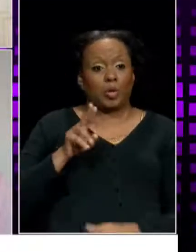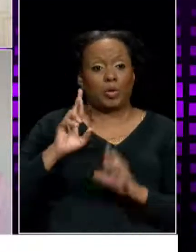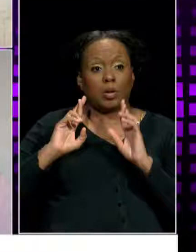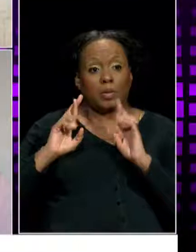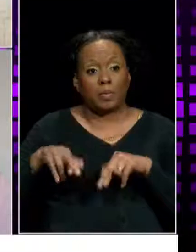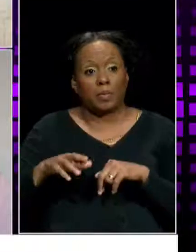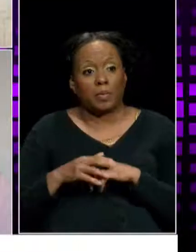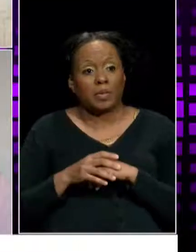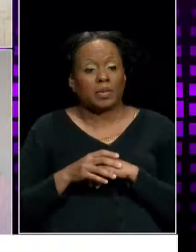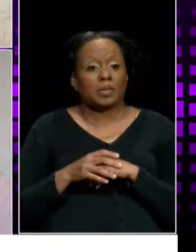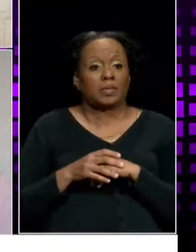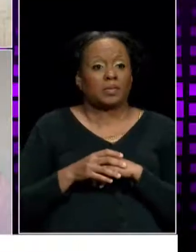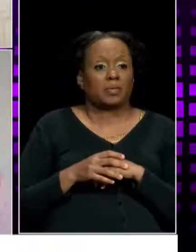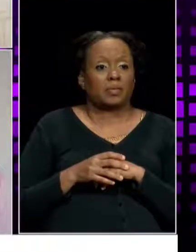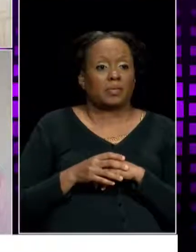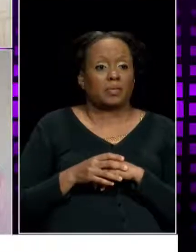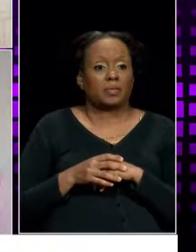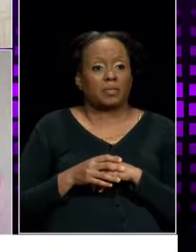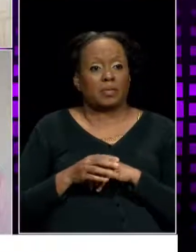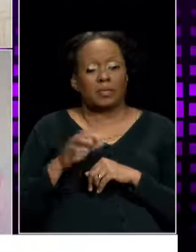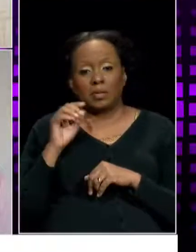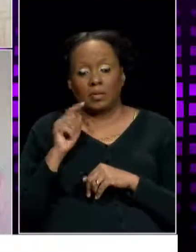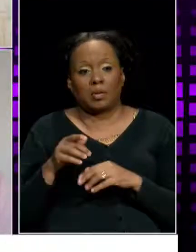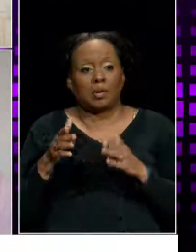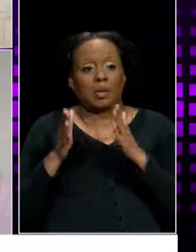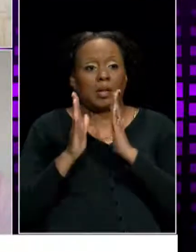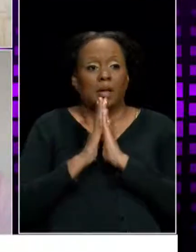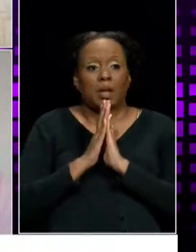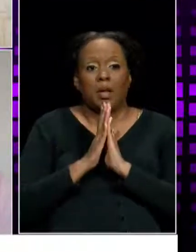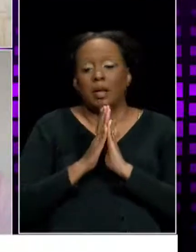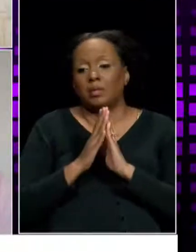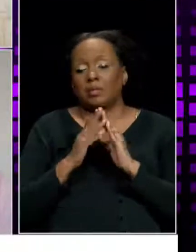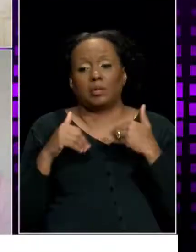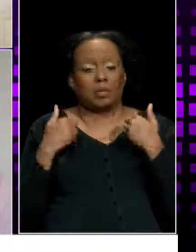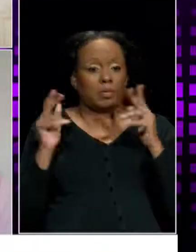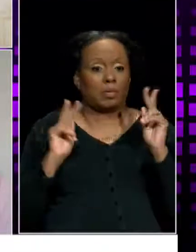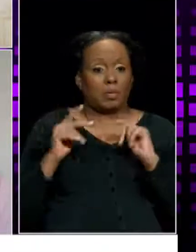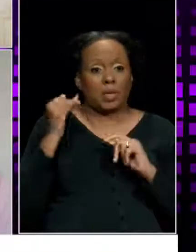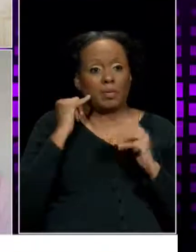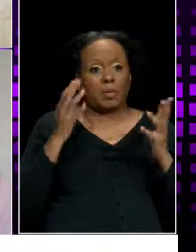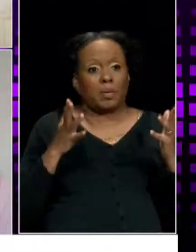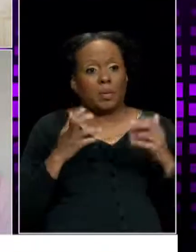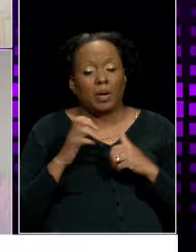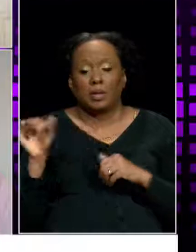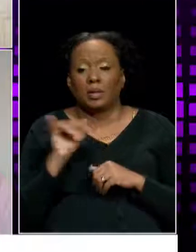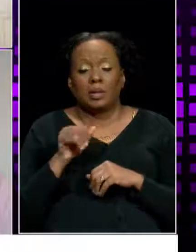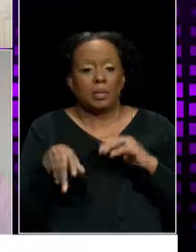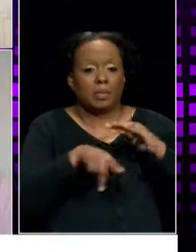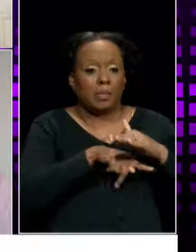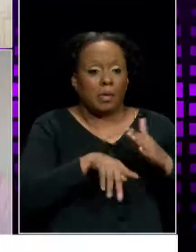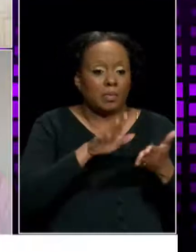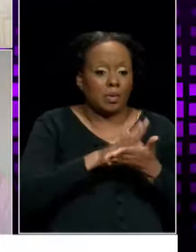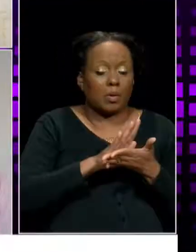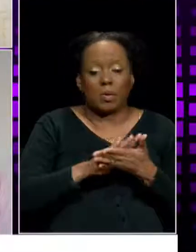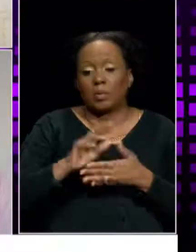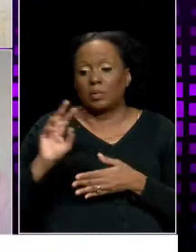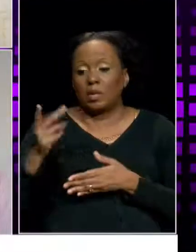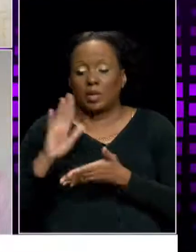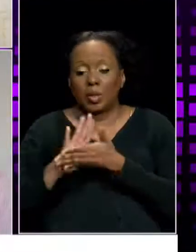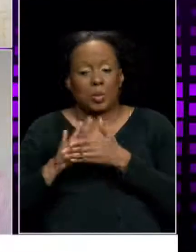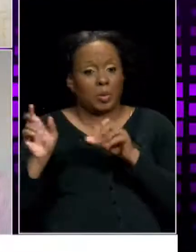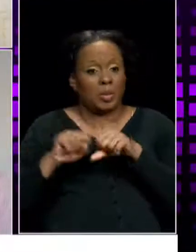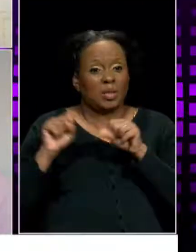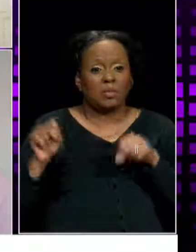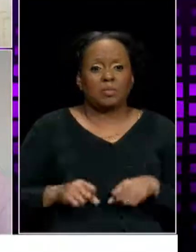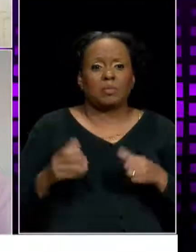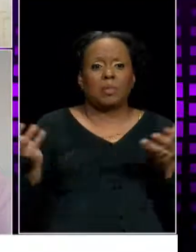schools, whether they want the same primary to secondary school system? What has your experience been like in